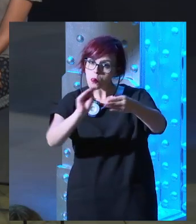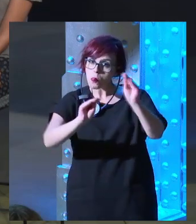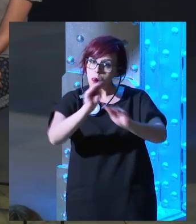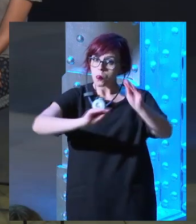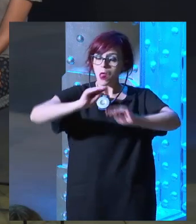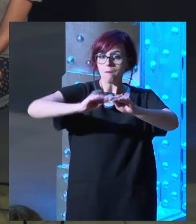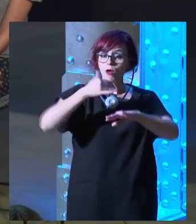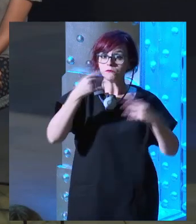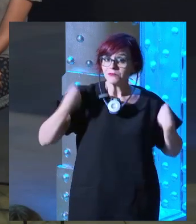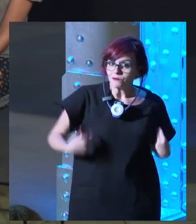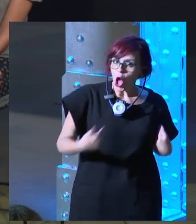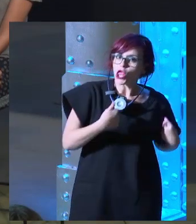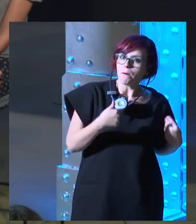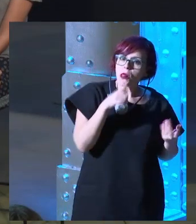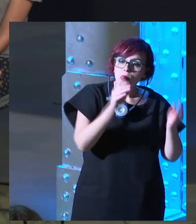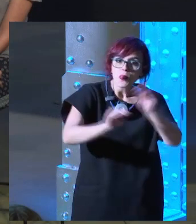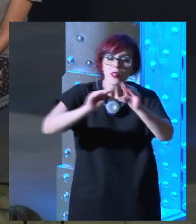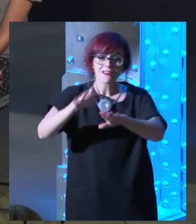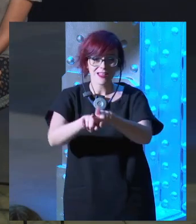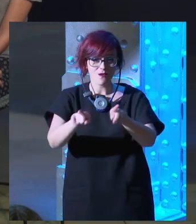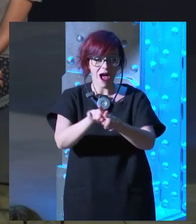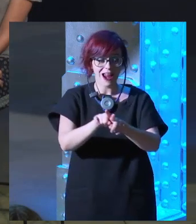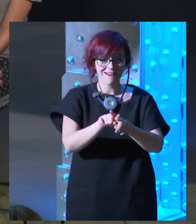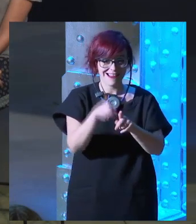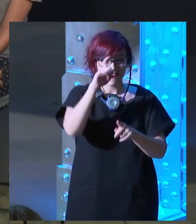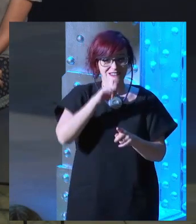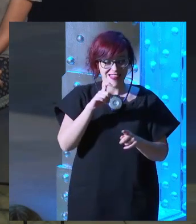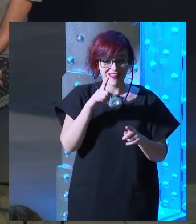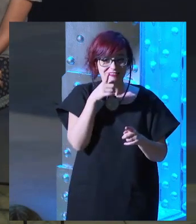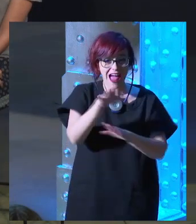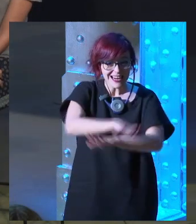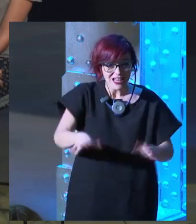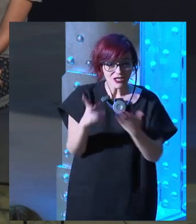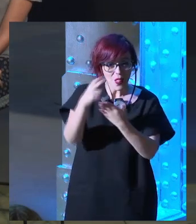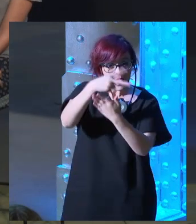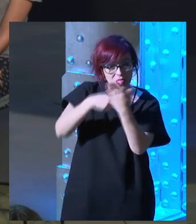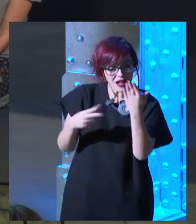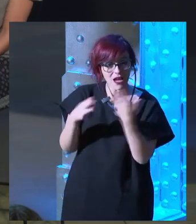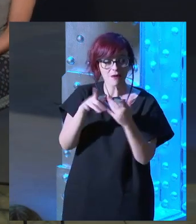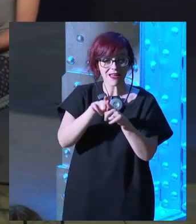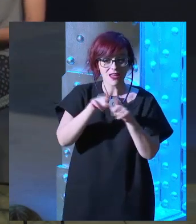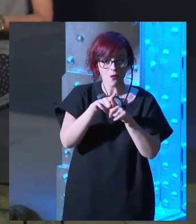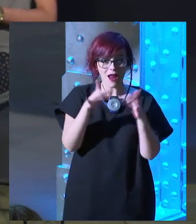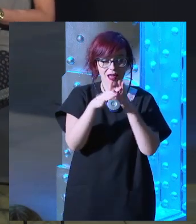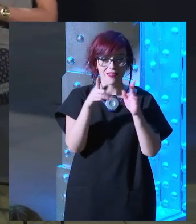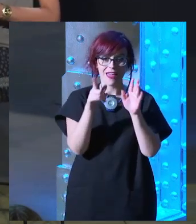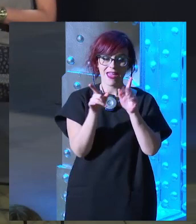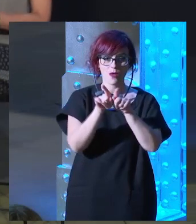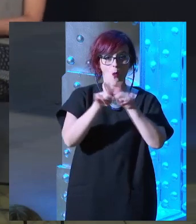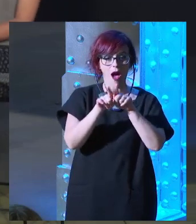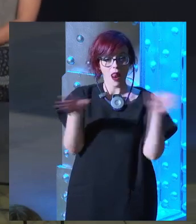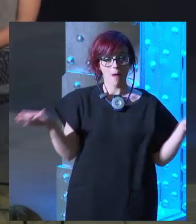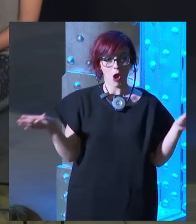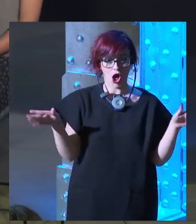for kids, and there'd be sort of 20 of them all holding hands, grinning horribly. It could be like that. So you can you